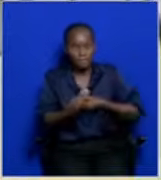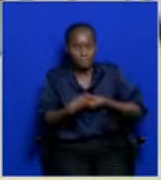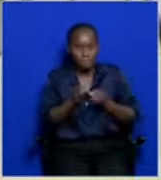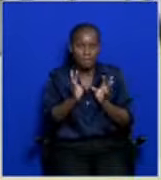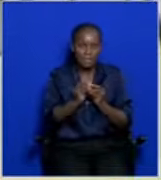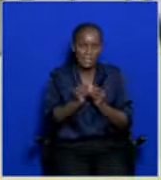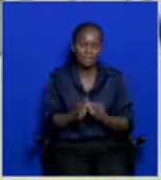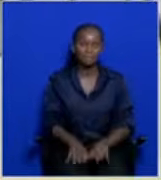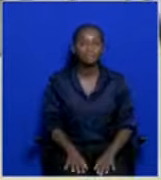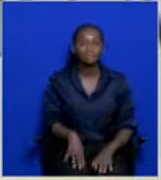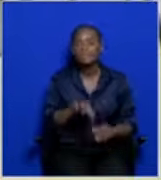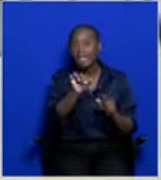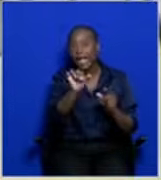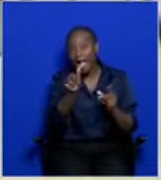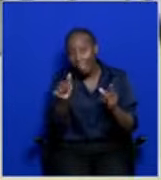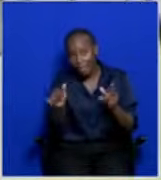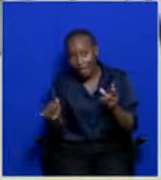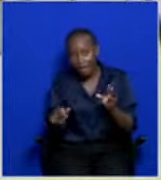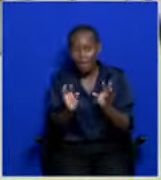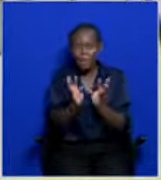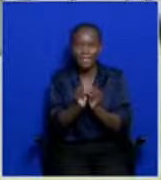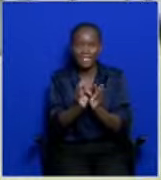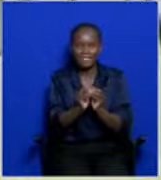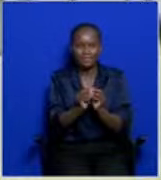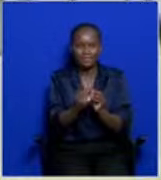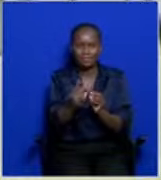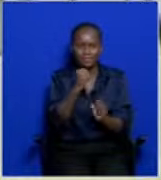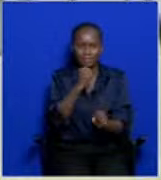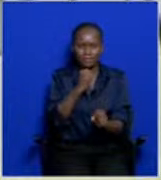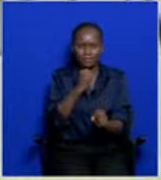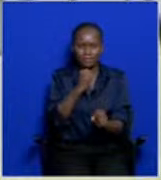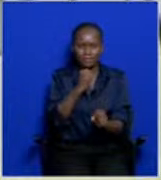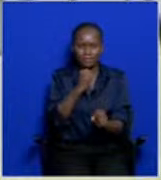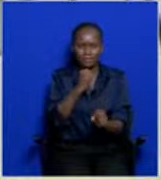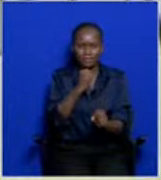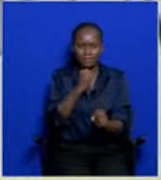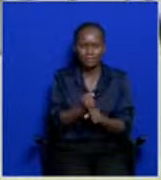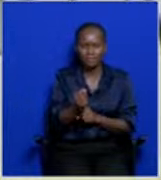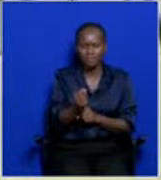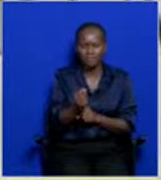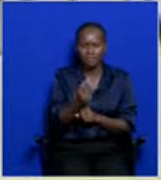referring to, I never had a meeting with